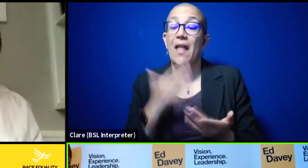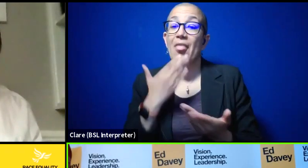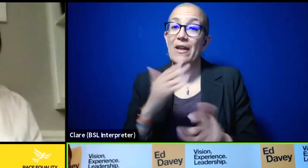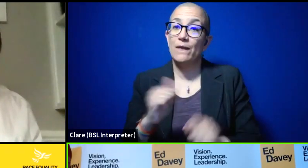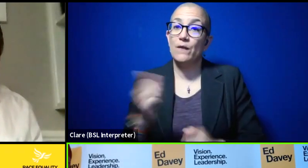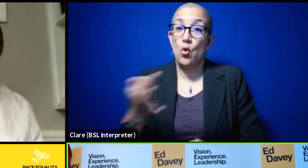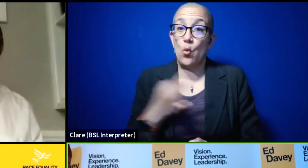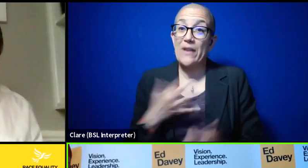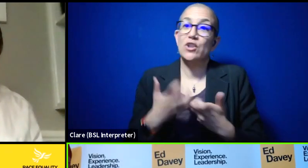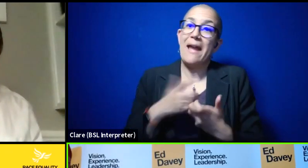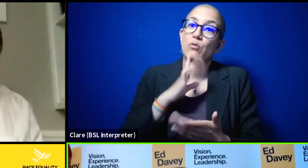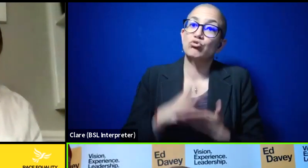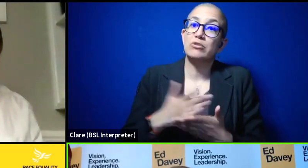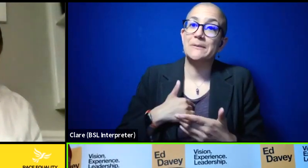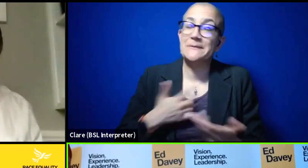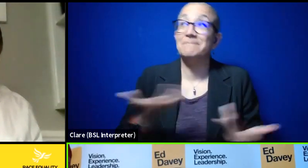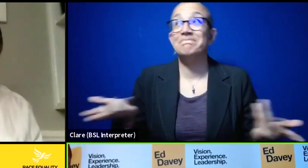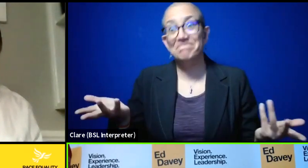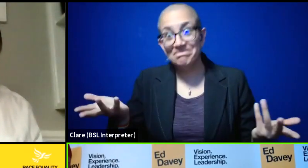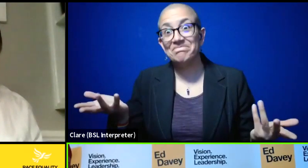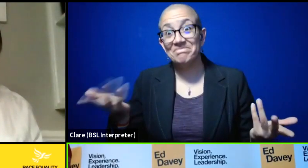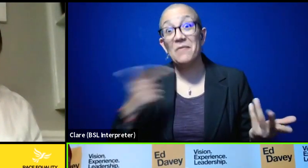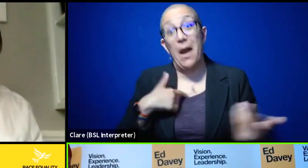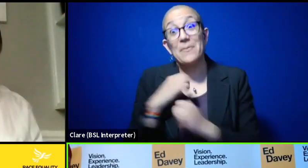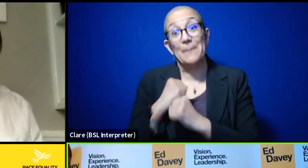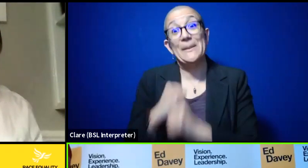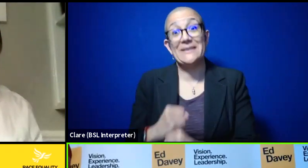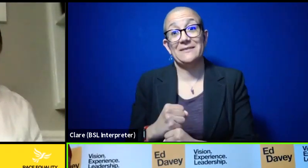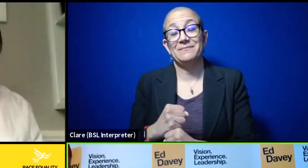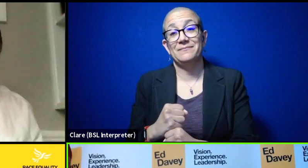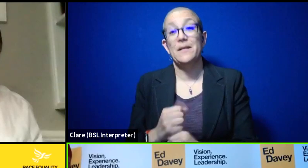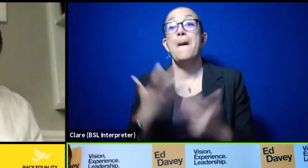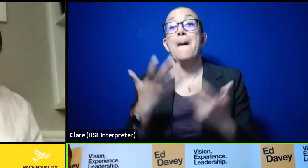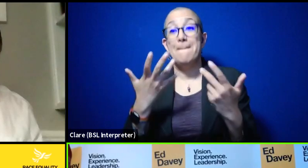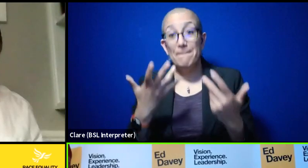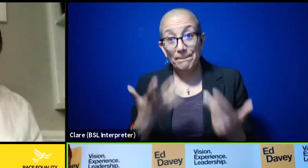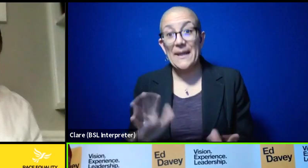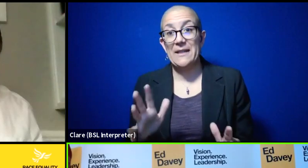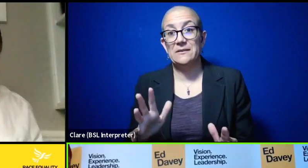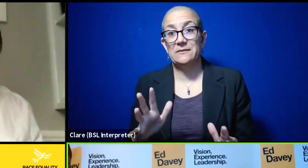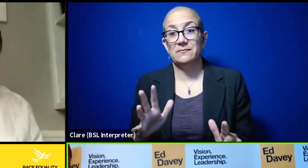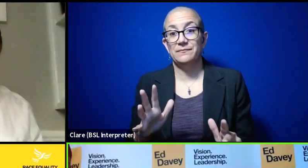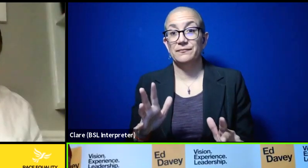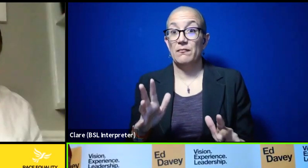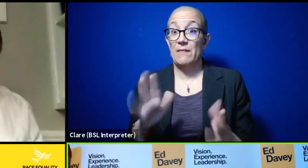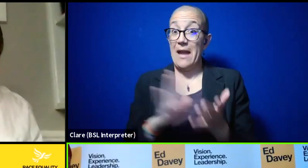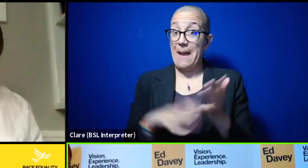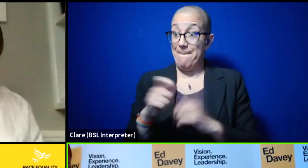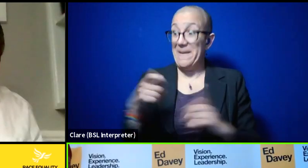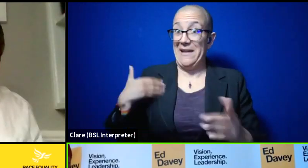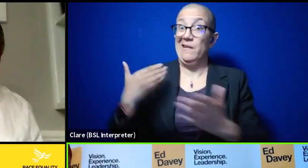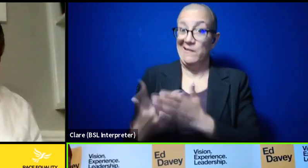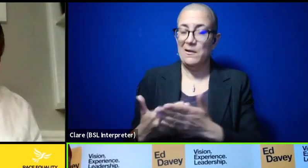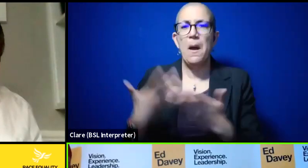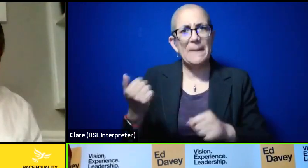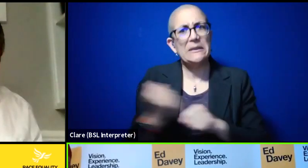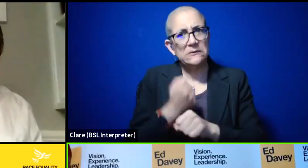Well, I'm totally committed to this, but I've actually done stuff while I've been an MP. I mean, I'll give you one